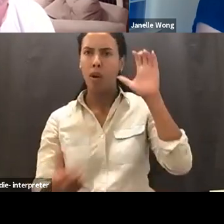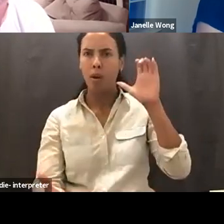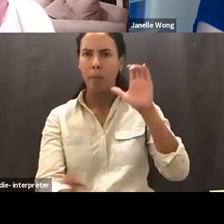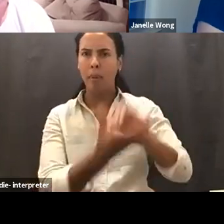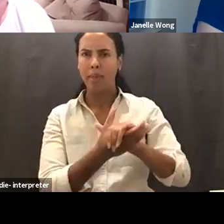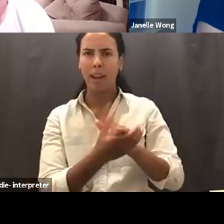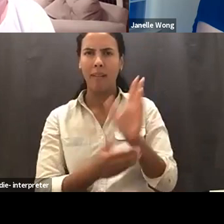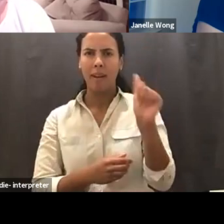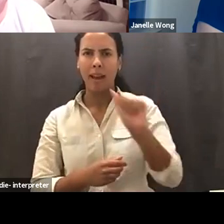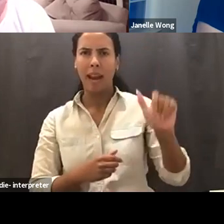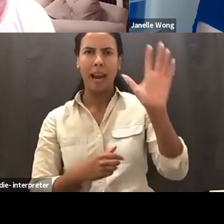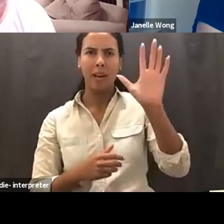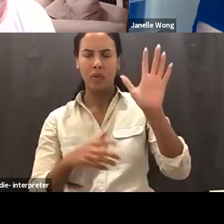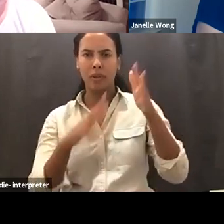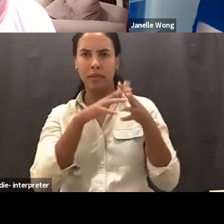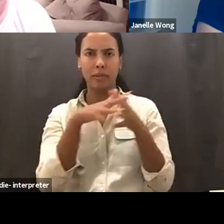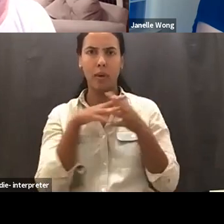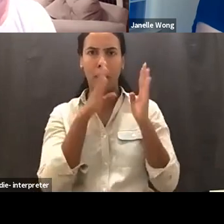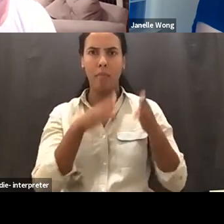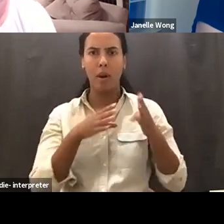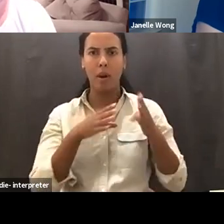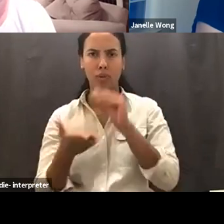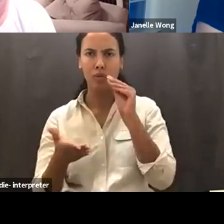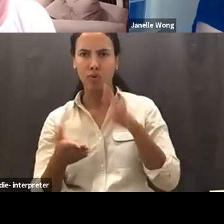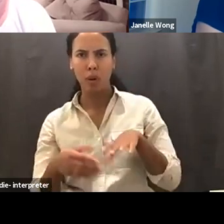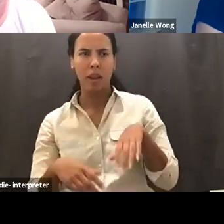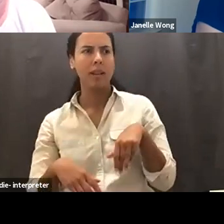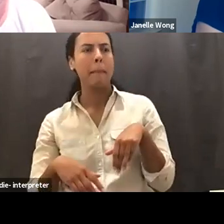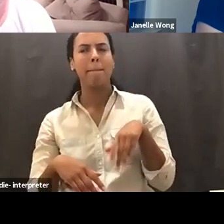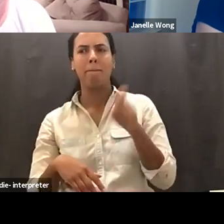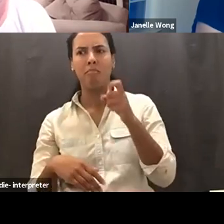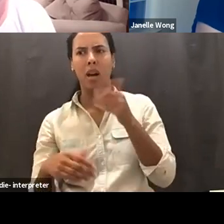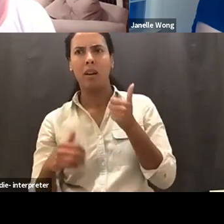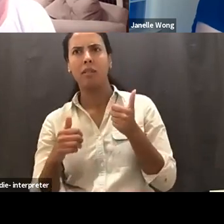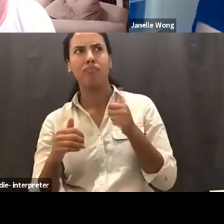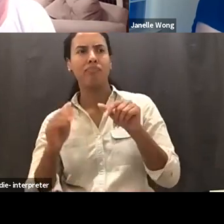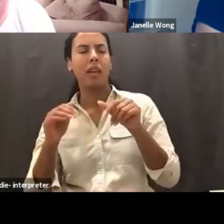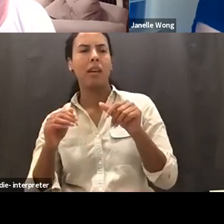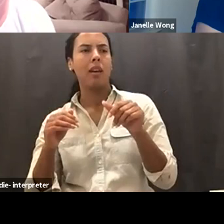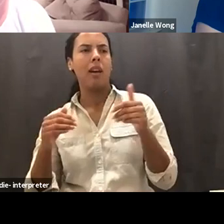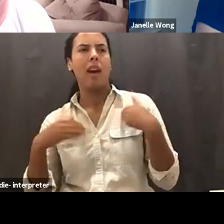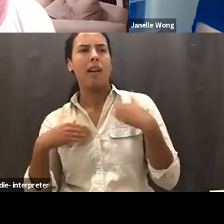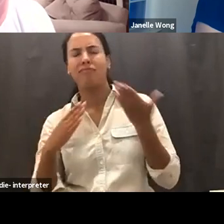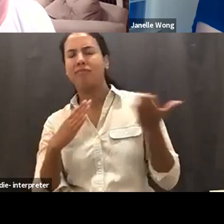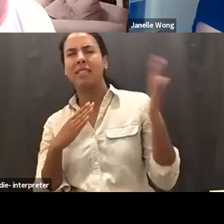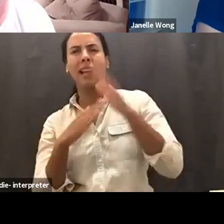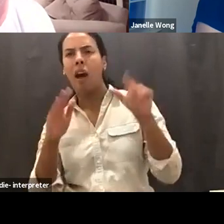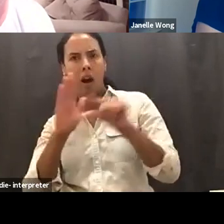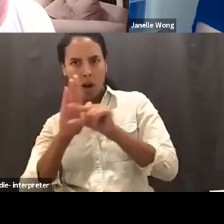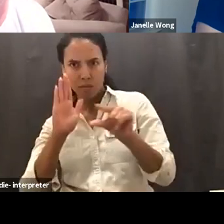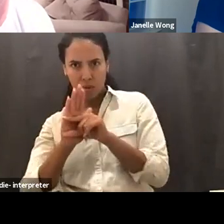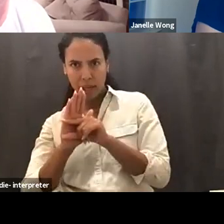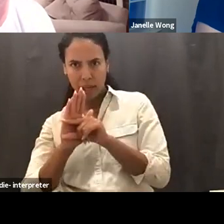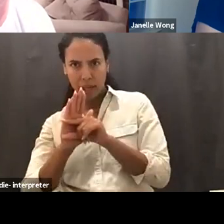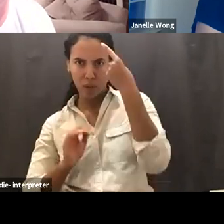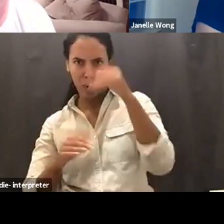to be admitted to elite colleges. And that narrative is wrong in my view, and wrong according